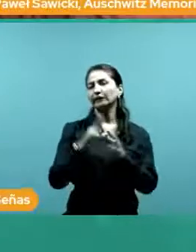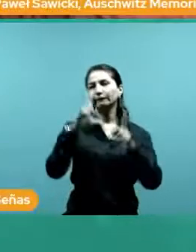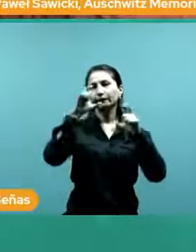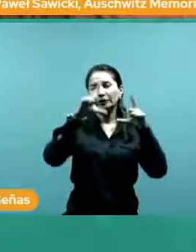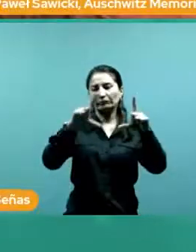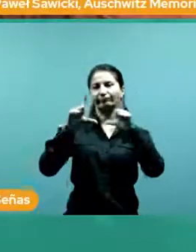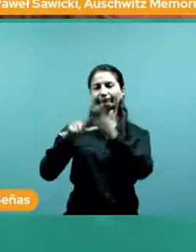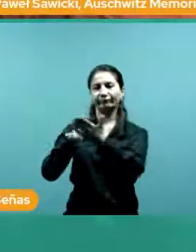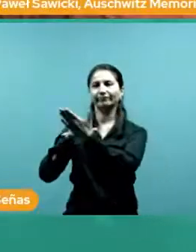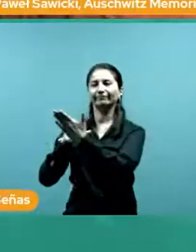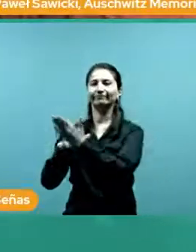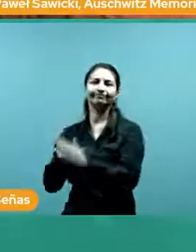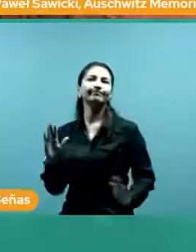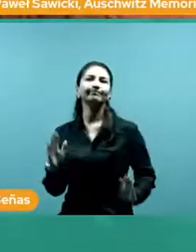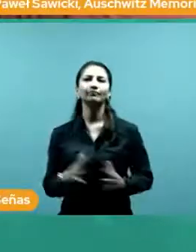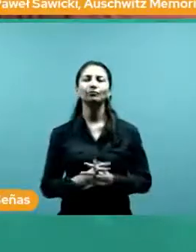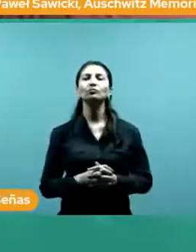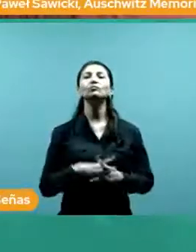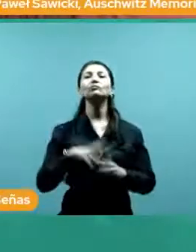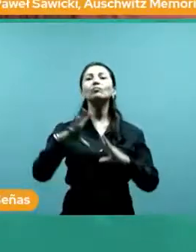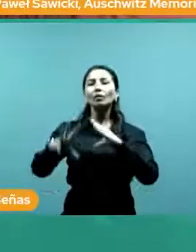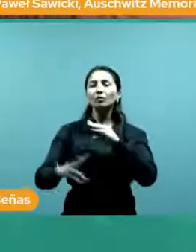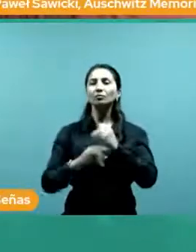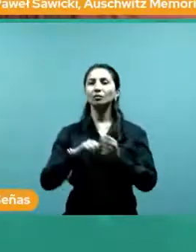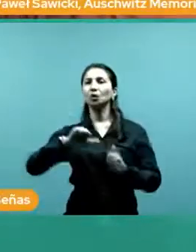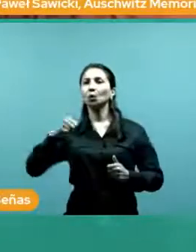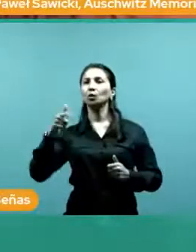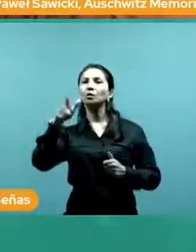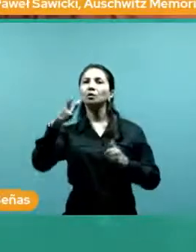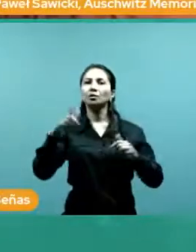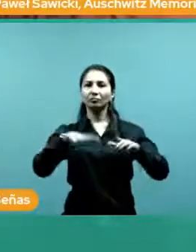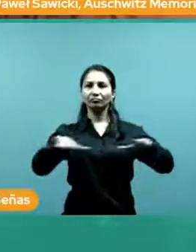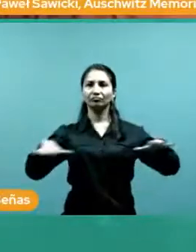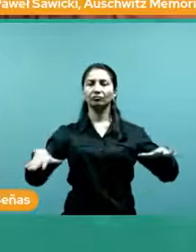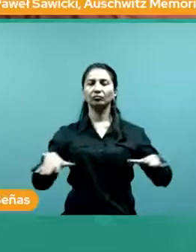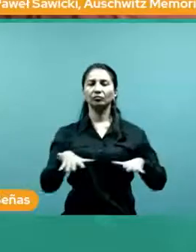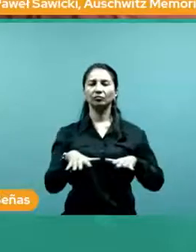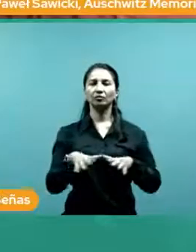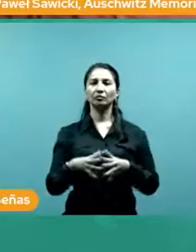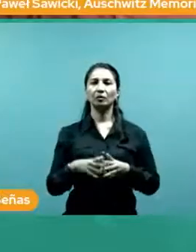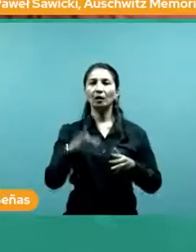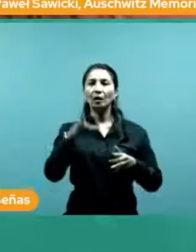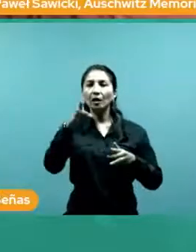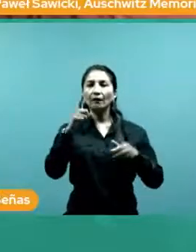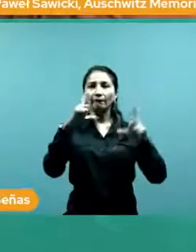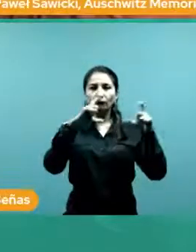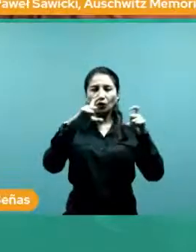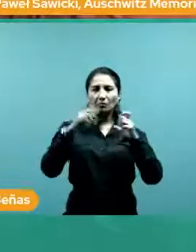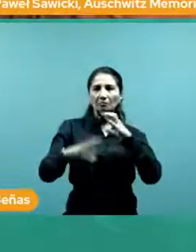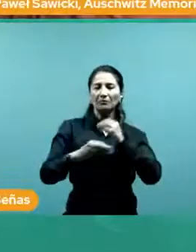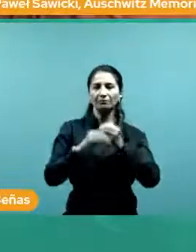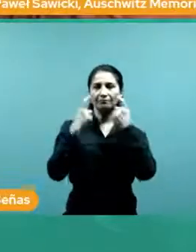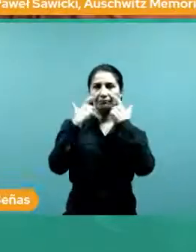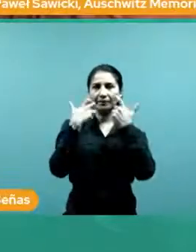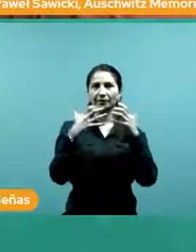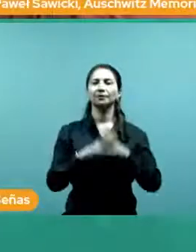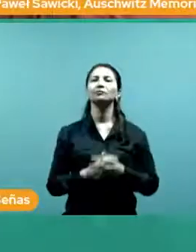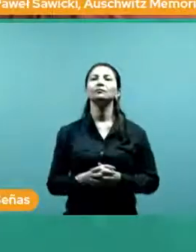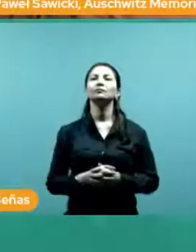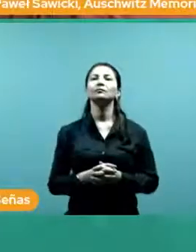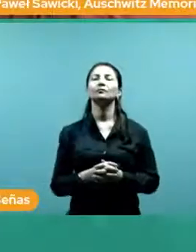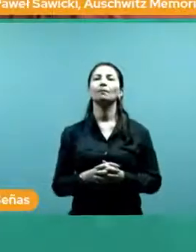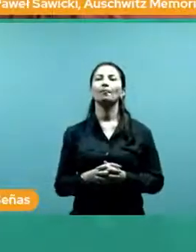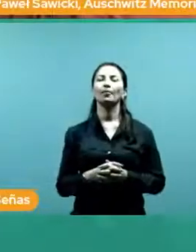from San Sebastián. Con una empresa española de San Sebastián. The title of the exhibition is Auschwitz, not long